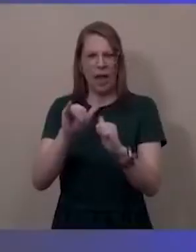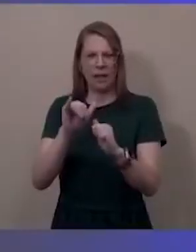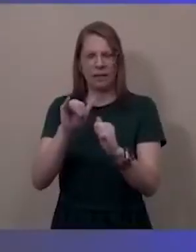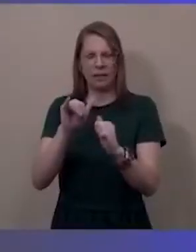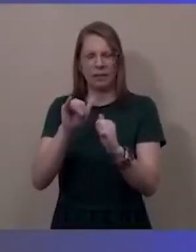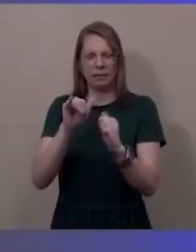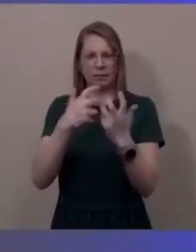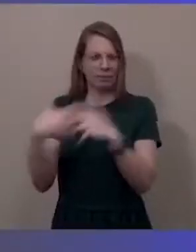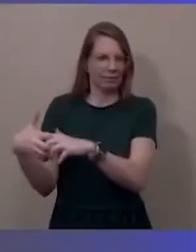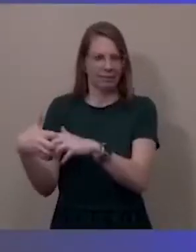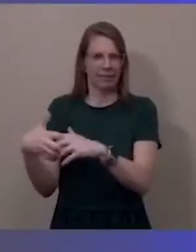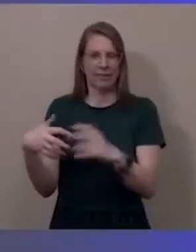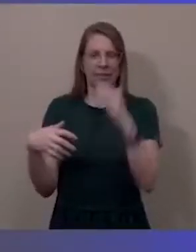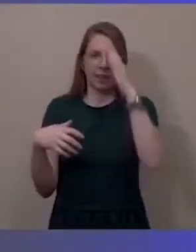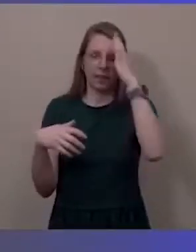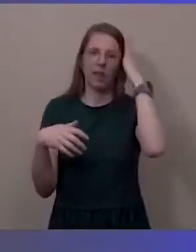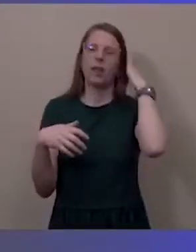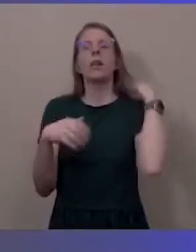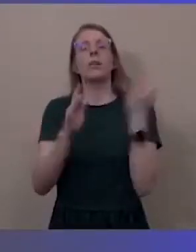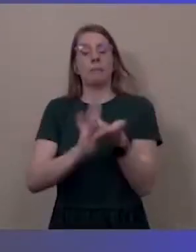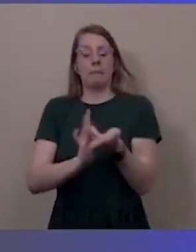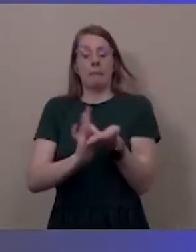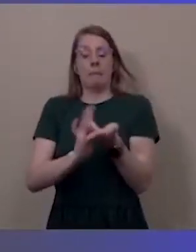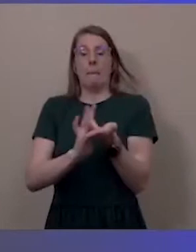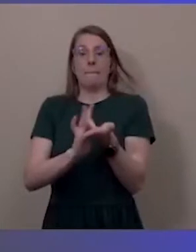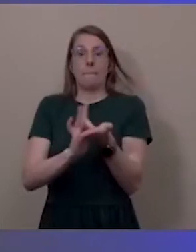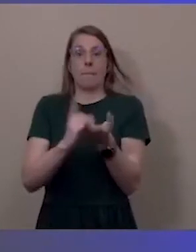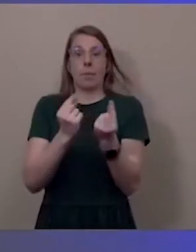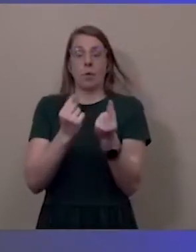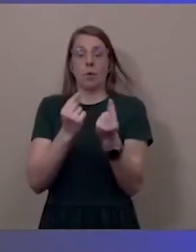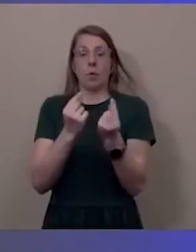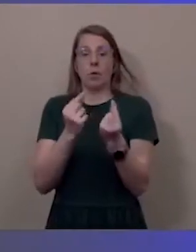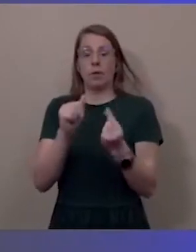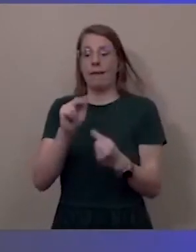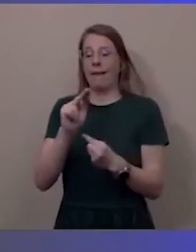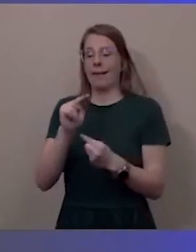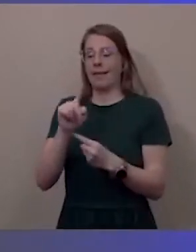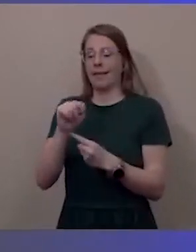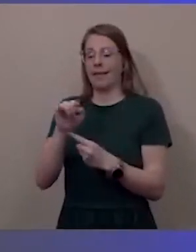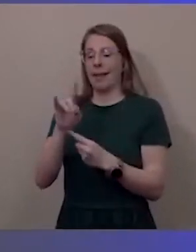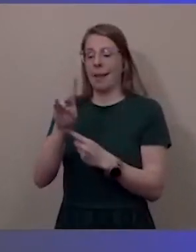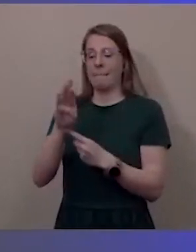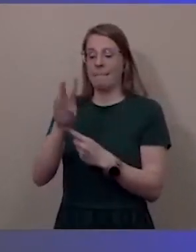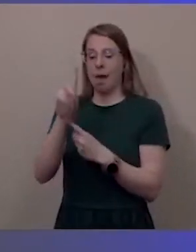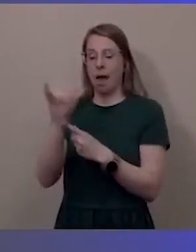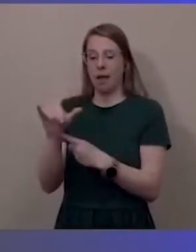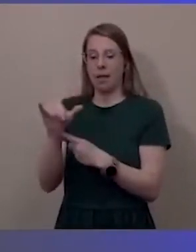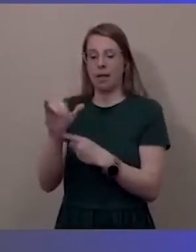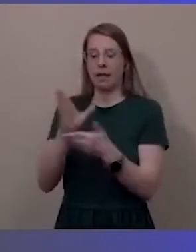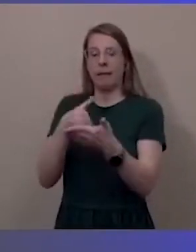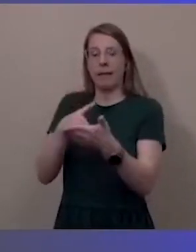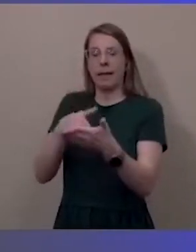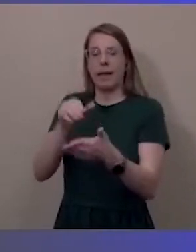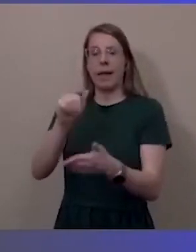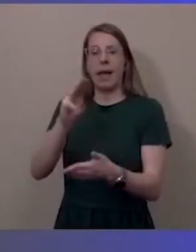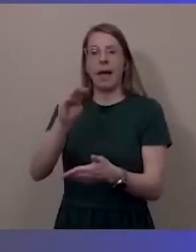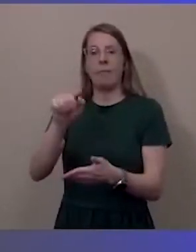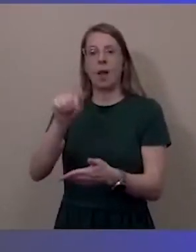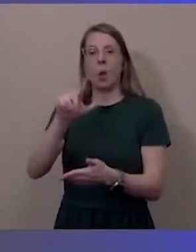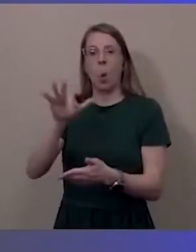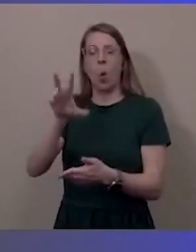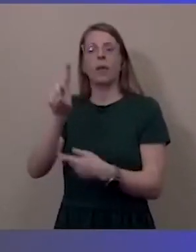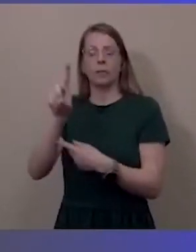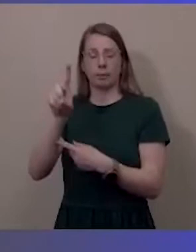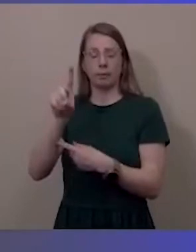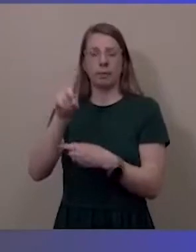Okay. Well, so what the drug does is it's an antibody against amyloid. And amyloid is something that we see build up in